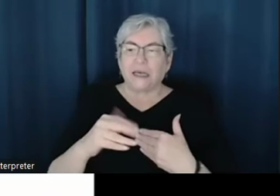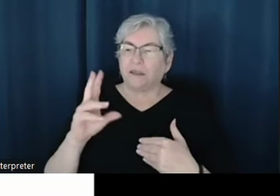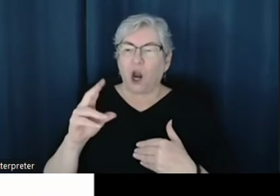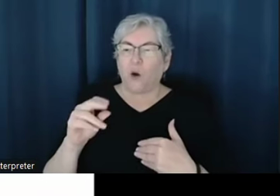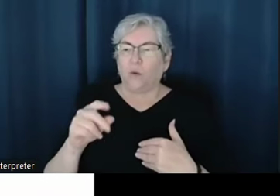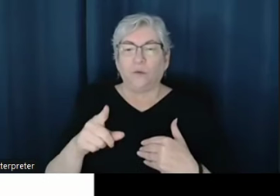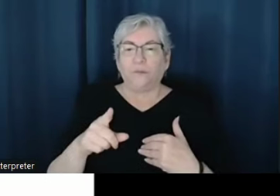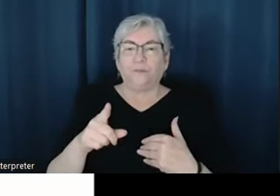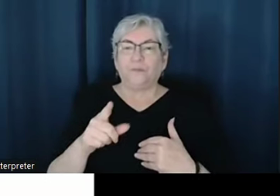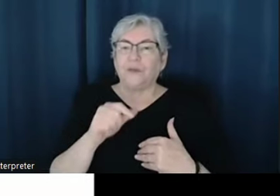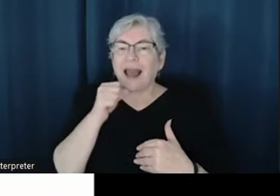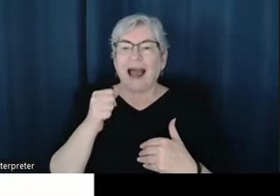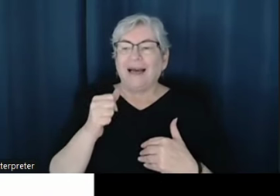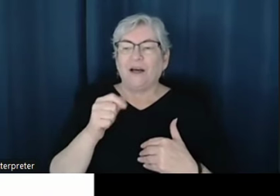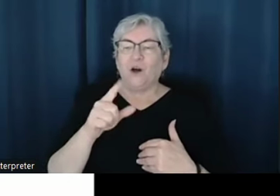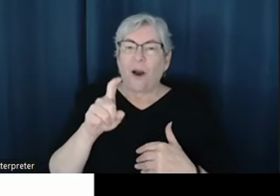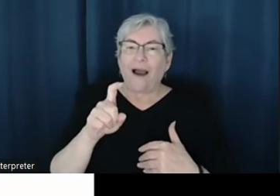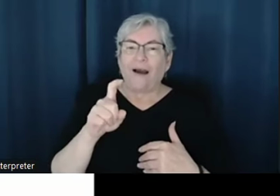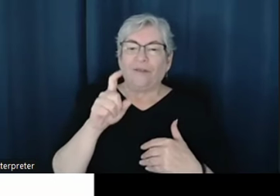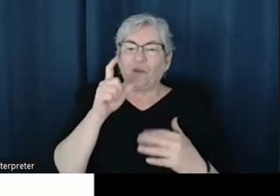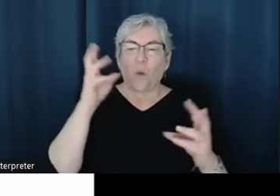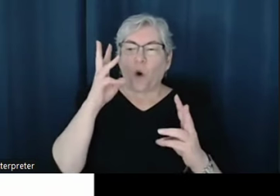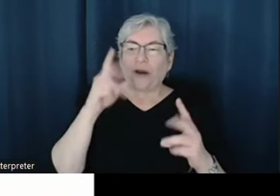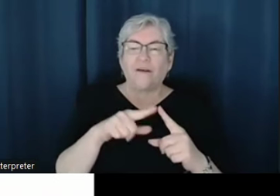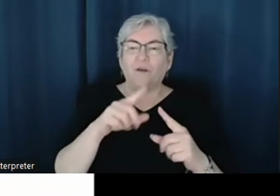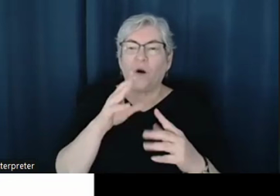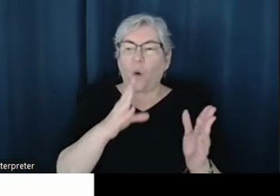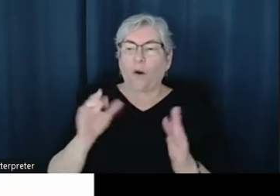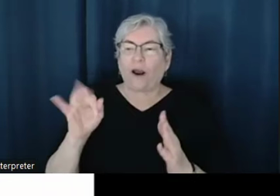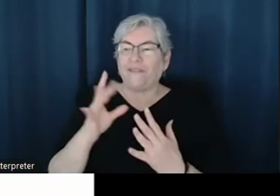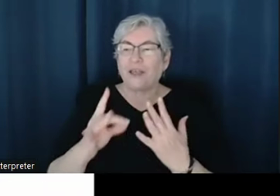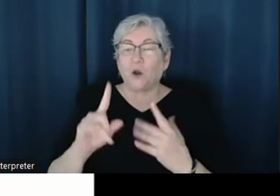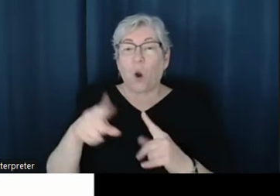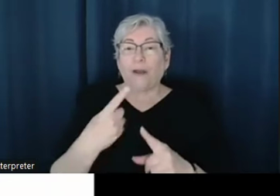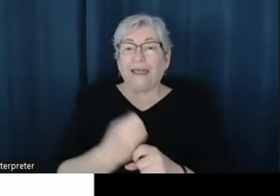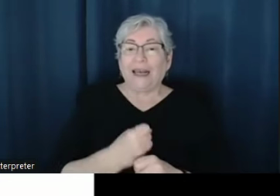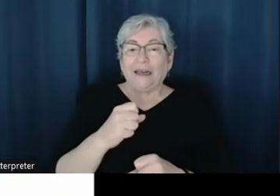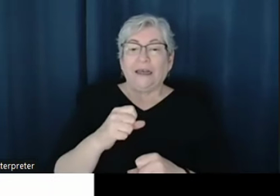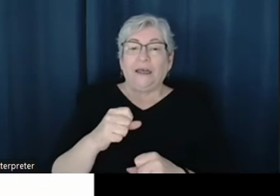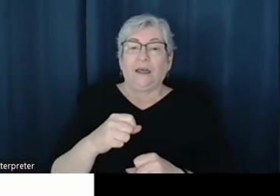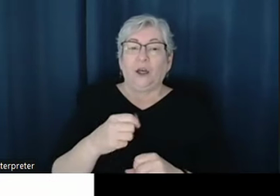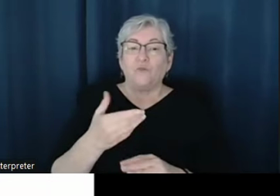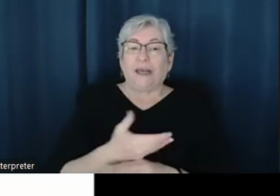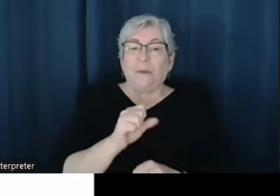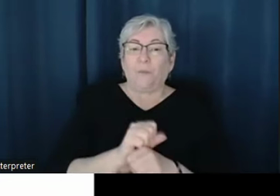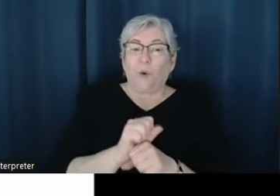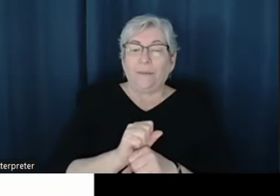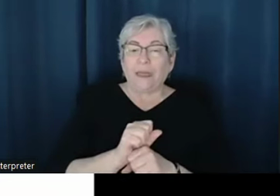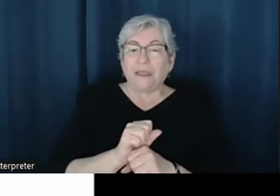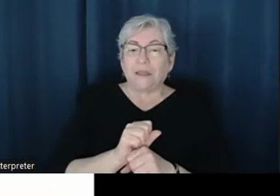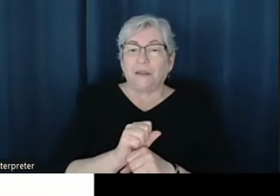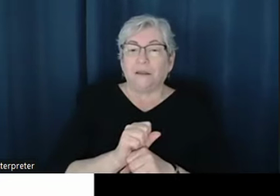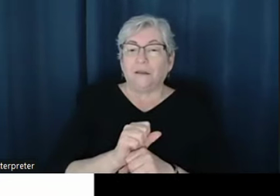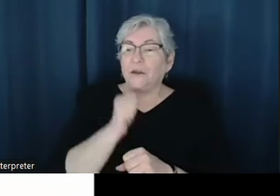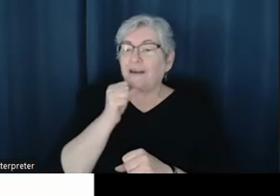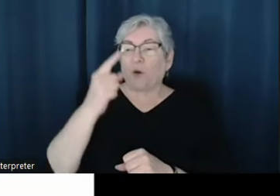you don't have to worry about the order of selection. So when you're only getting pre-employment transition services, you don't have to worry about the order of